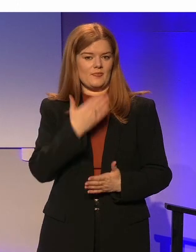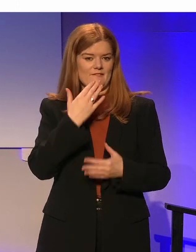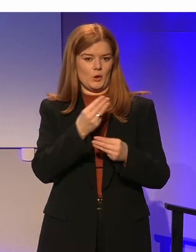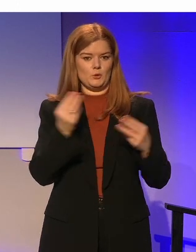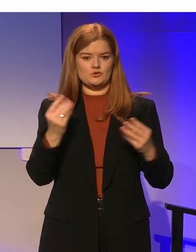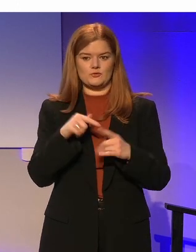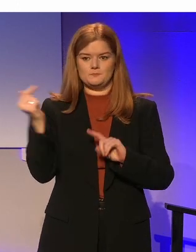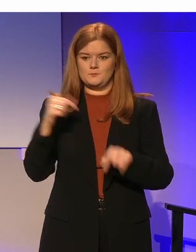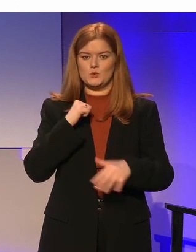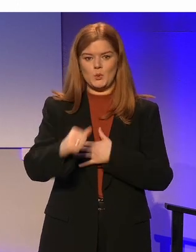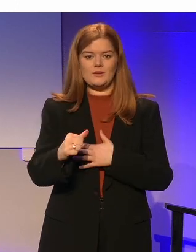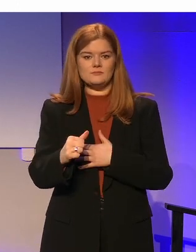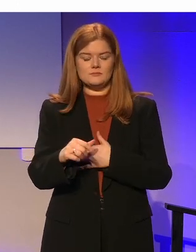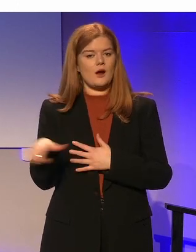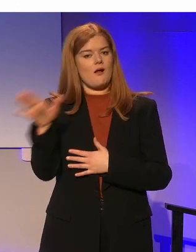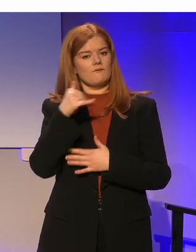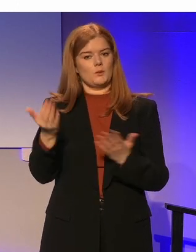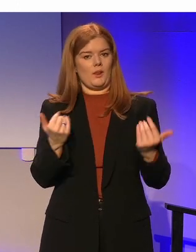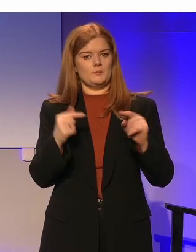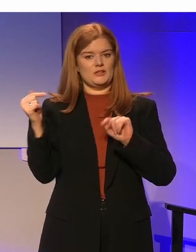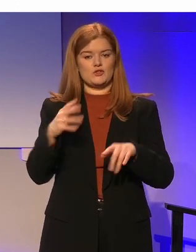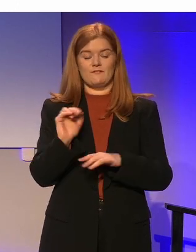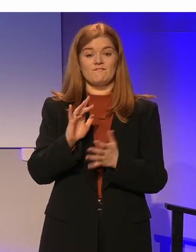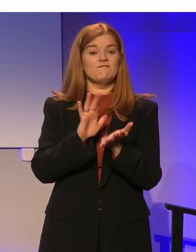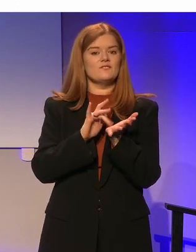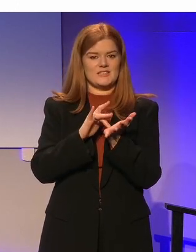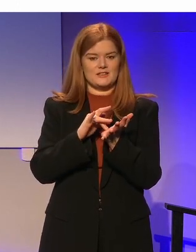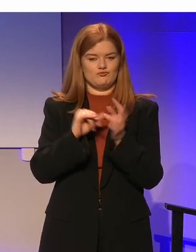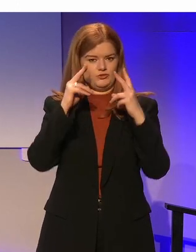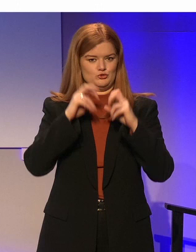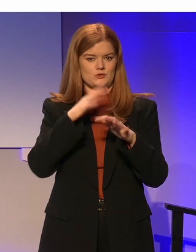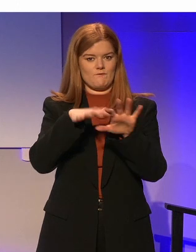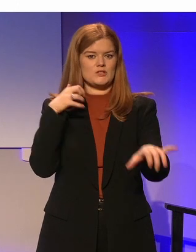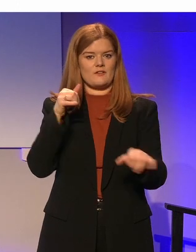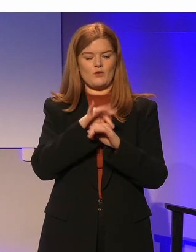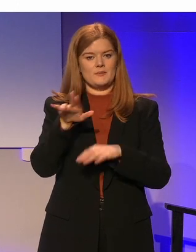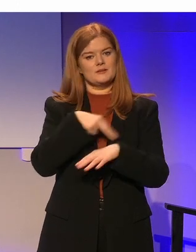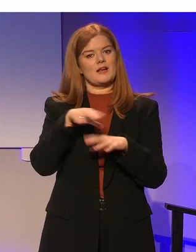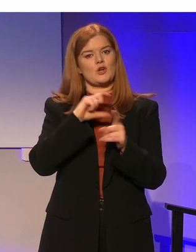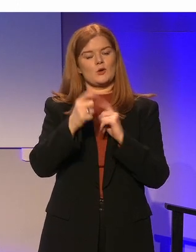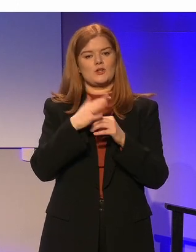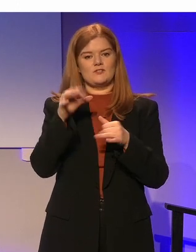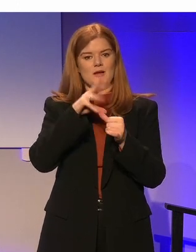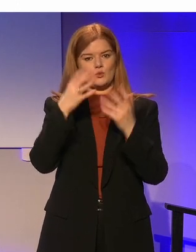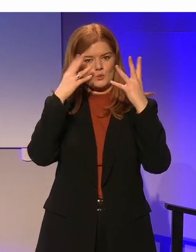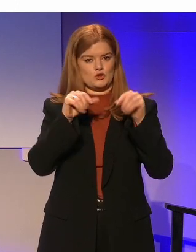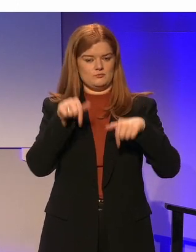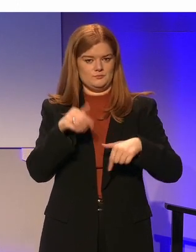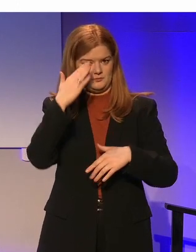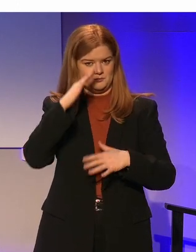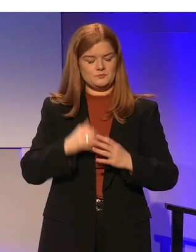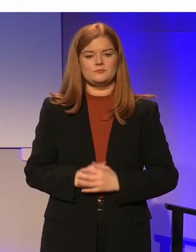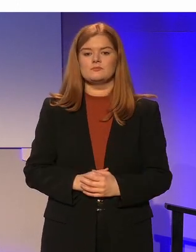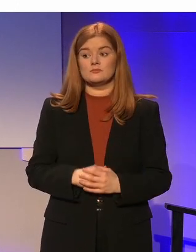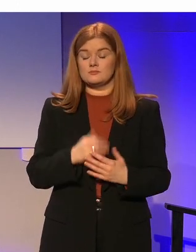Thank you very much indeed for attending, and you're very, very welcome to the 15th Research Conference of the National Council for Special Education.